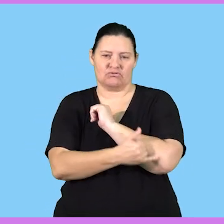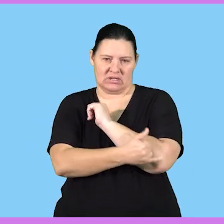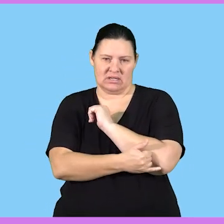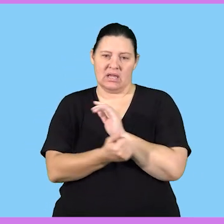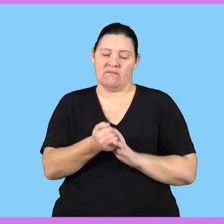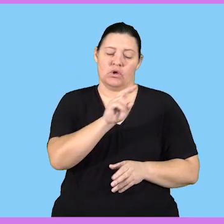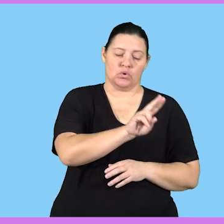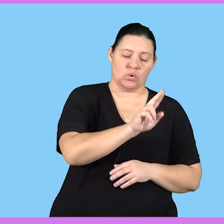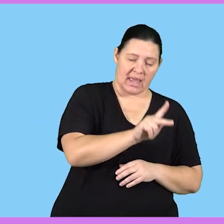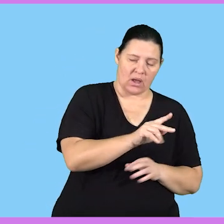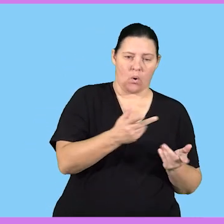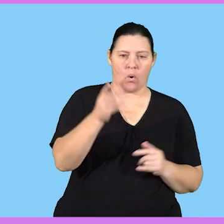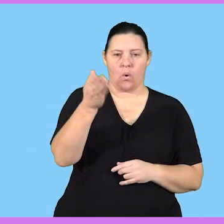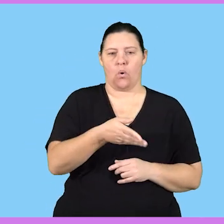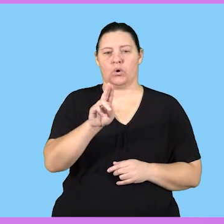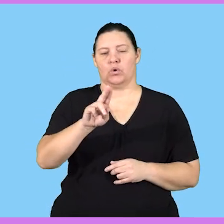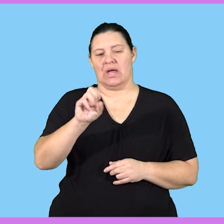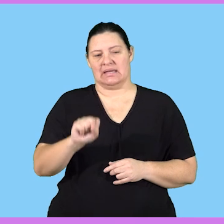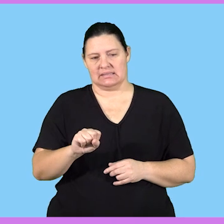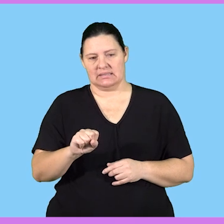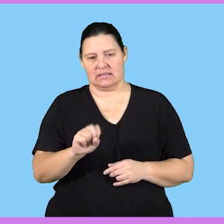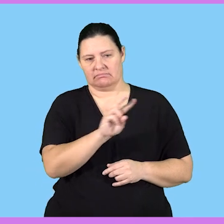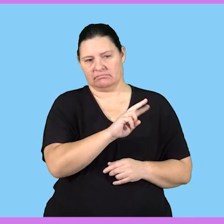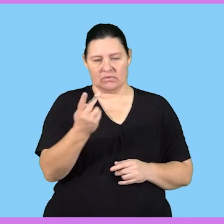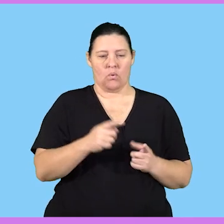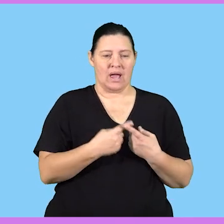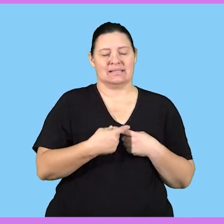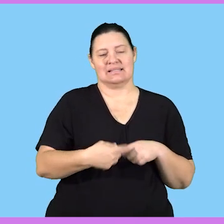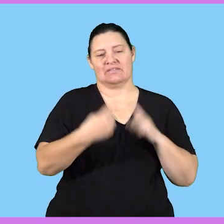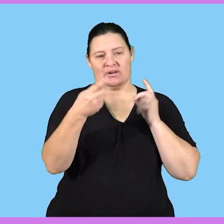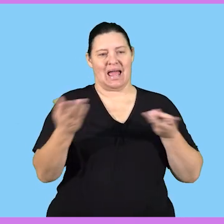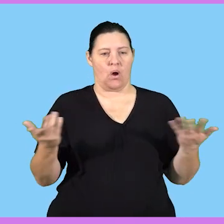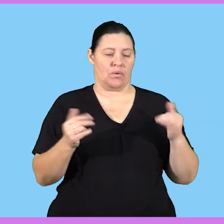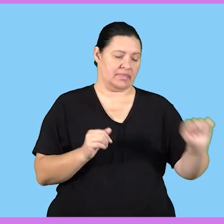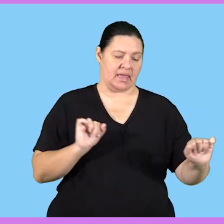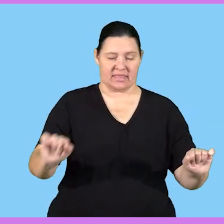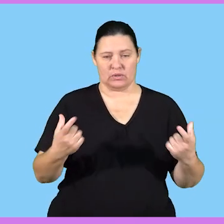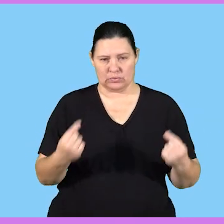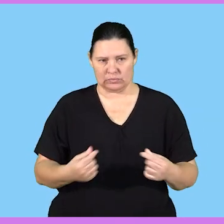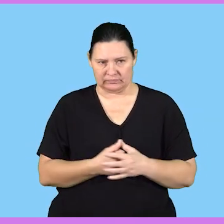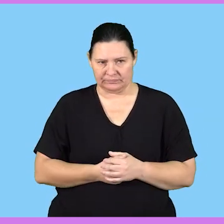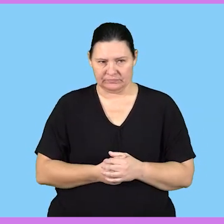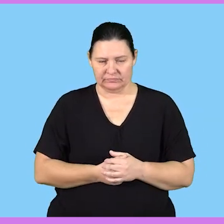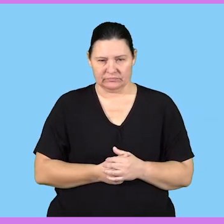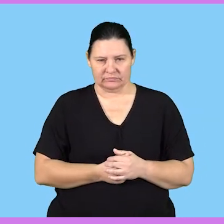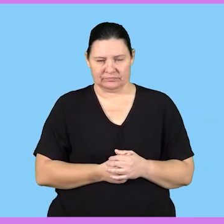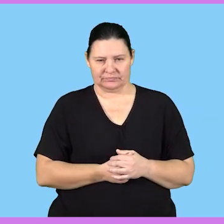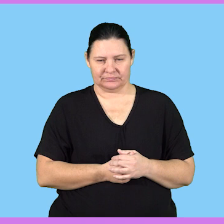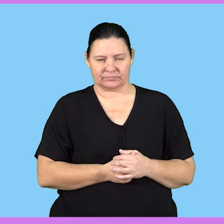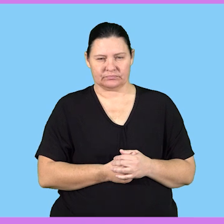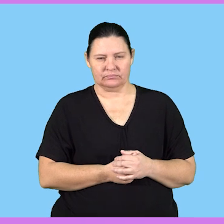to specify the country, whether it's the UK or US, as the conversion rate factors differ. Okay,